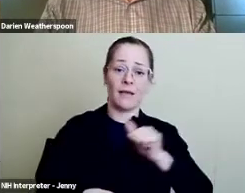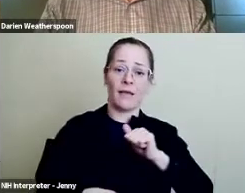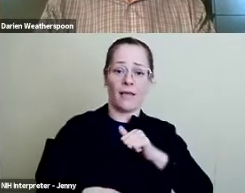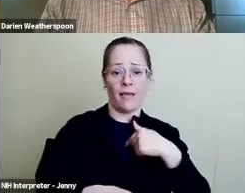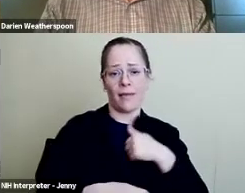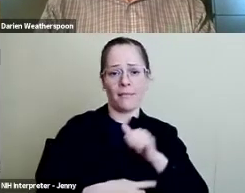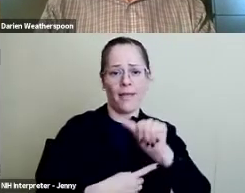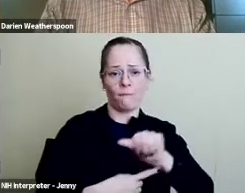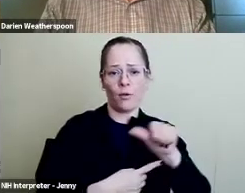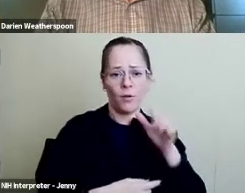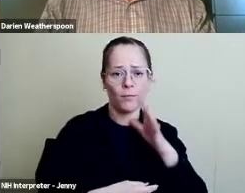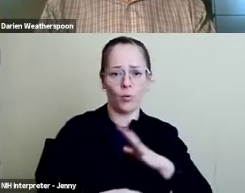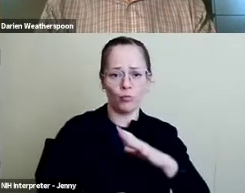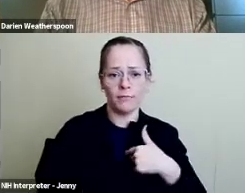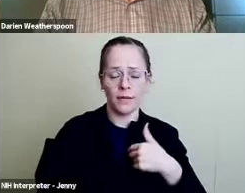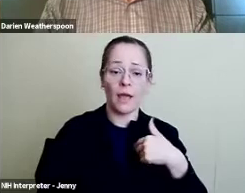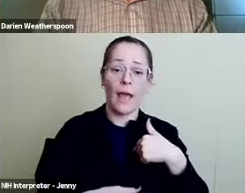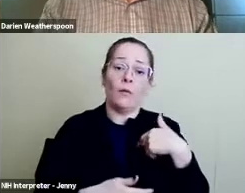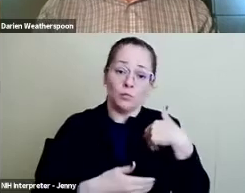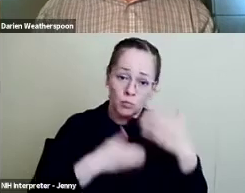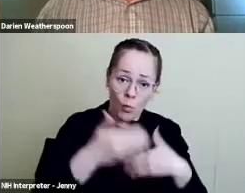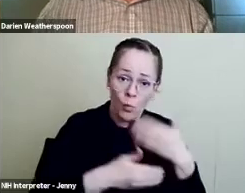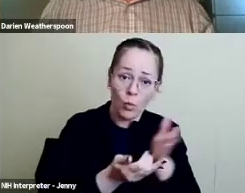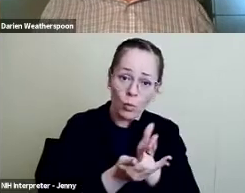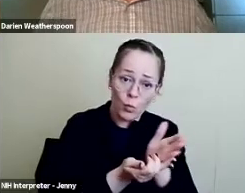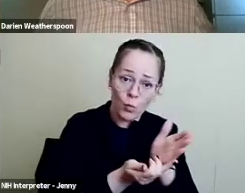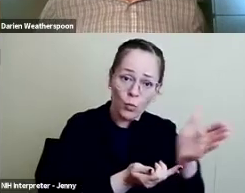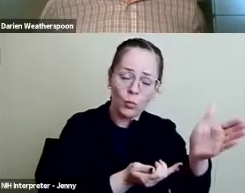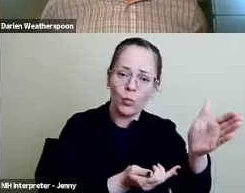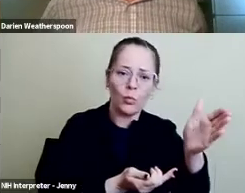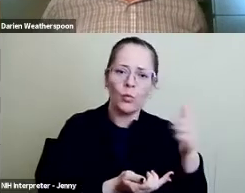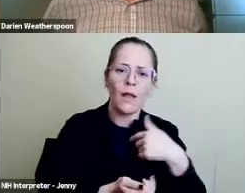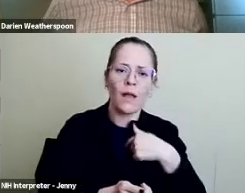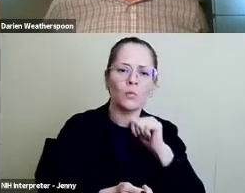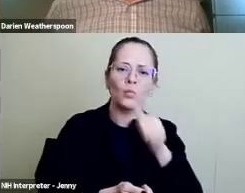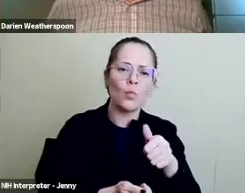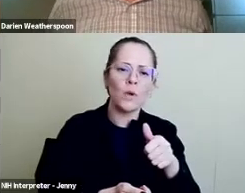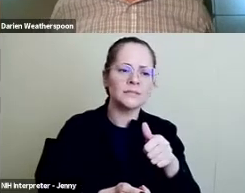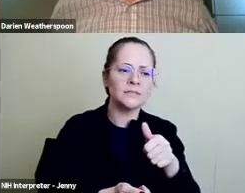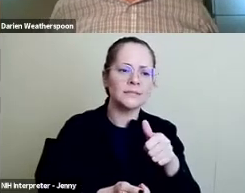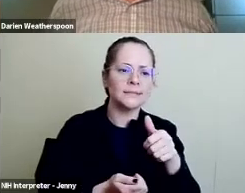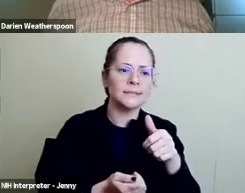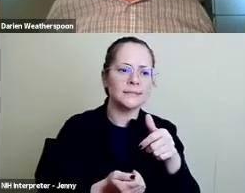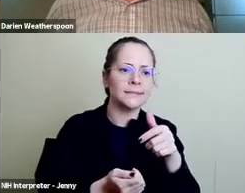when I was going through my path for medicine, there were not necessarily individuals that looked like